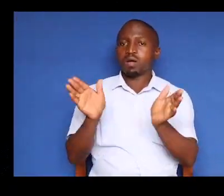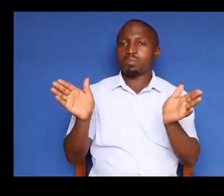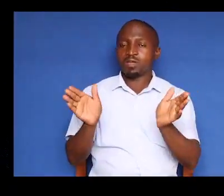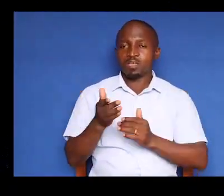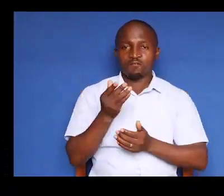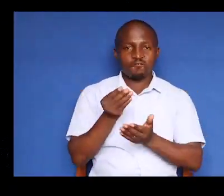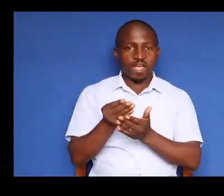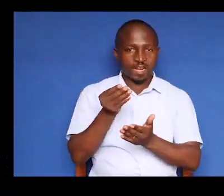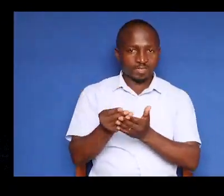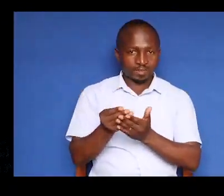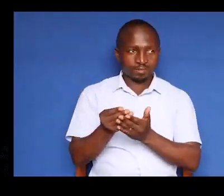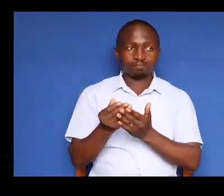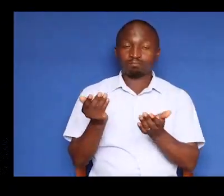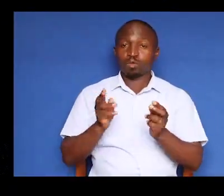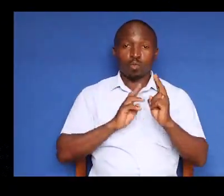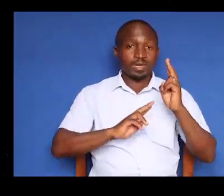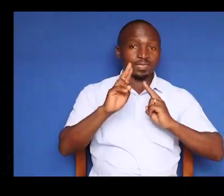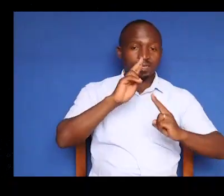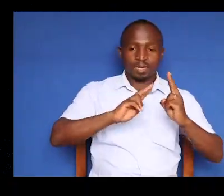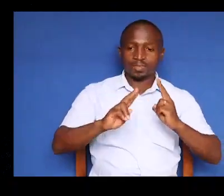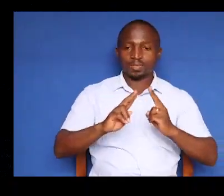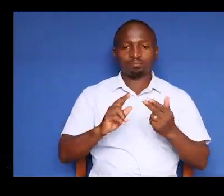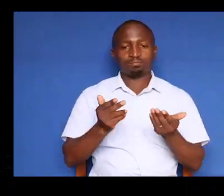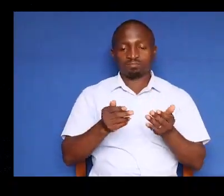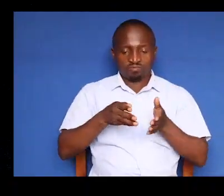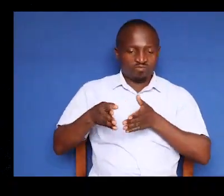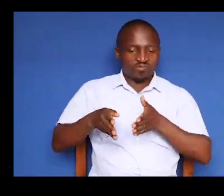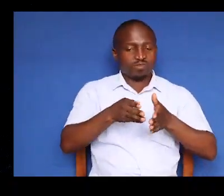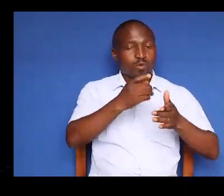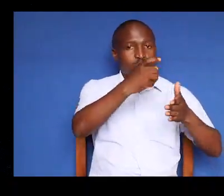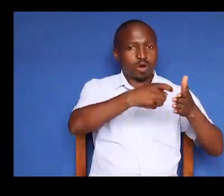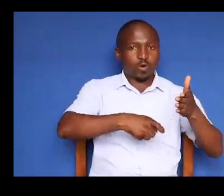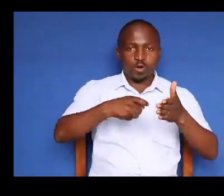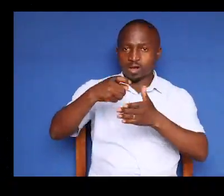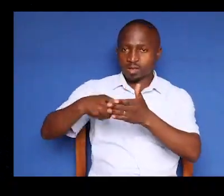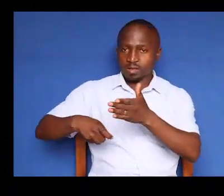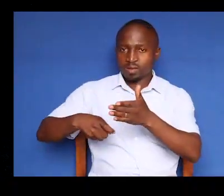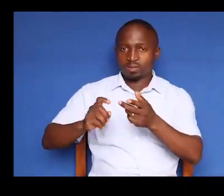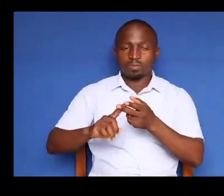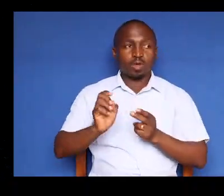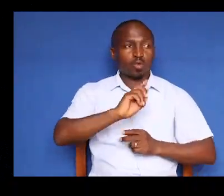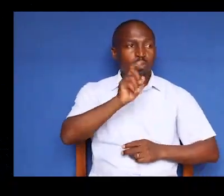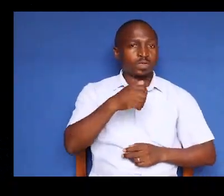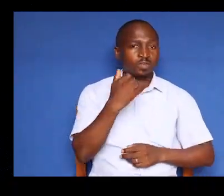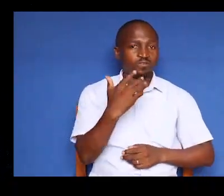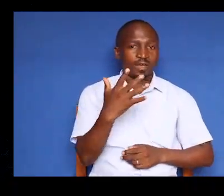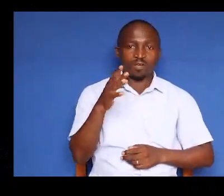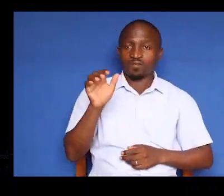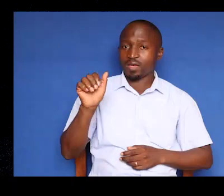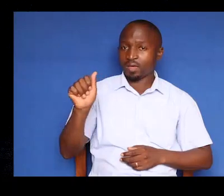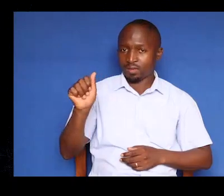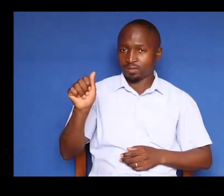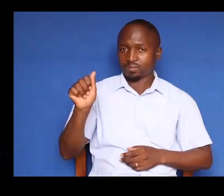we should discuss a tax system. So question number 5 5A.